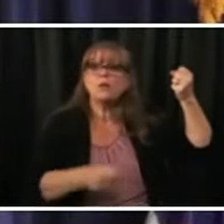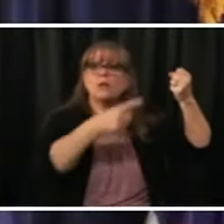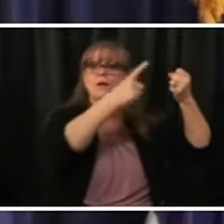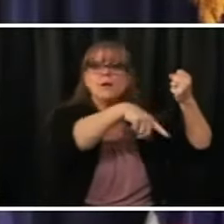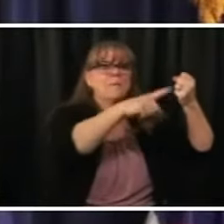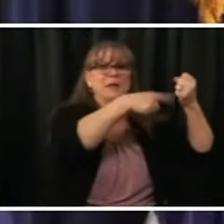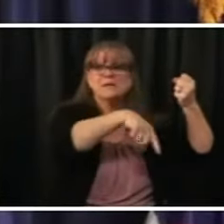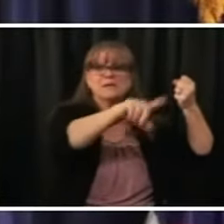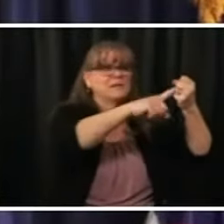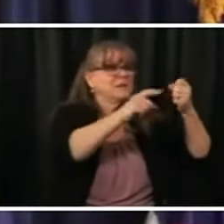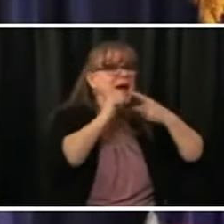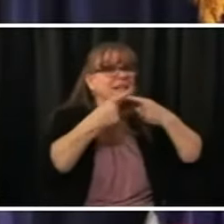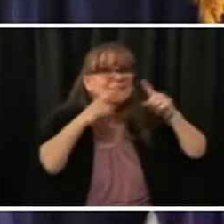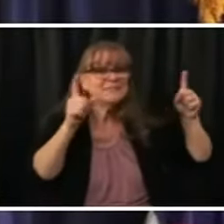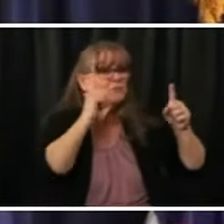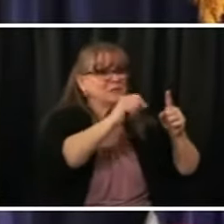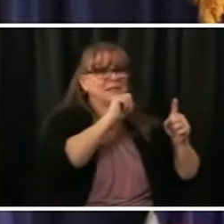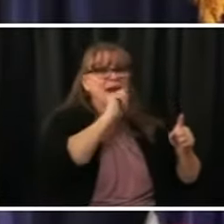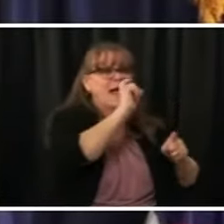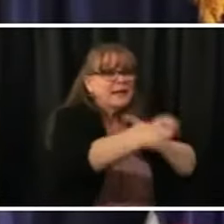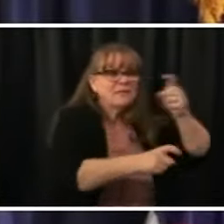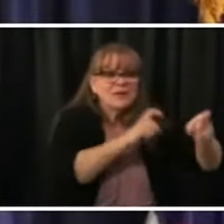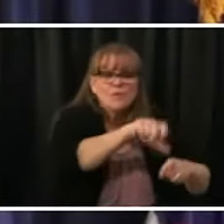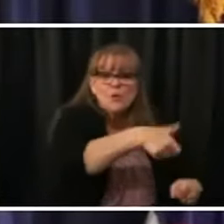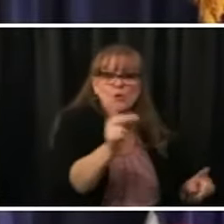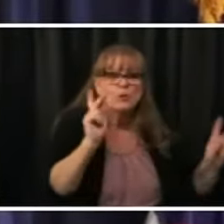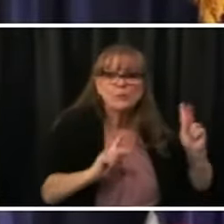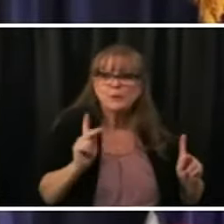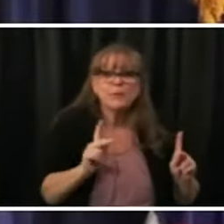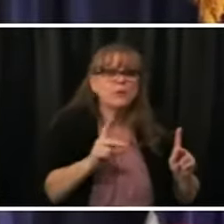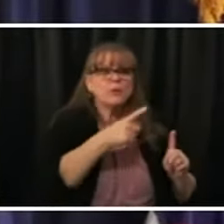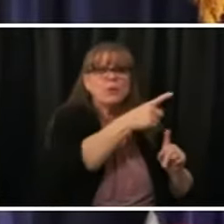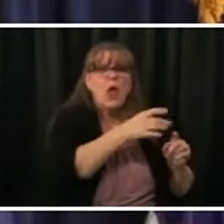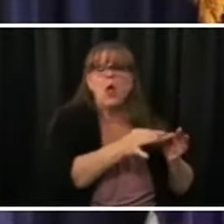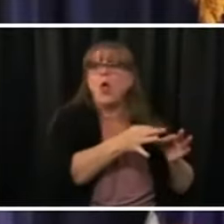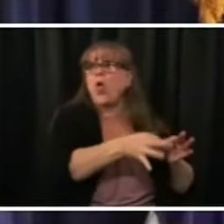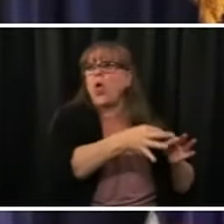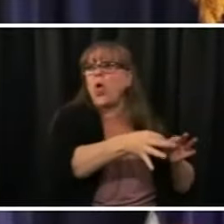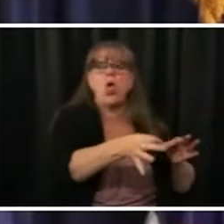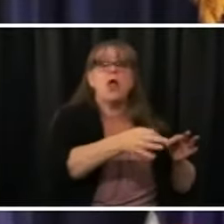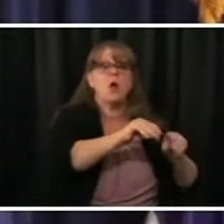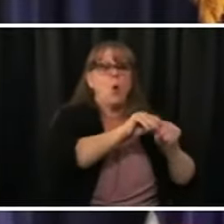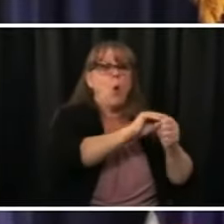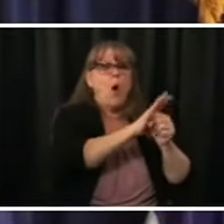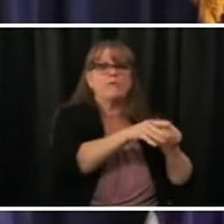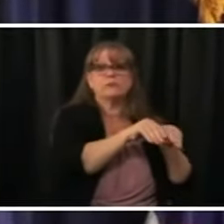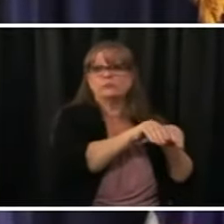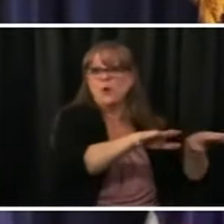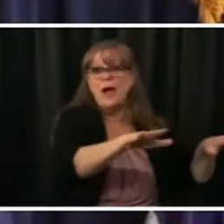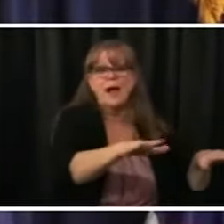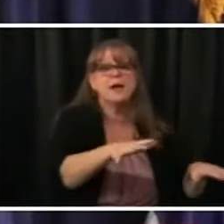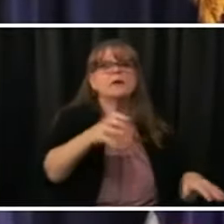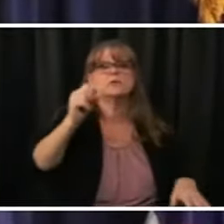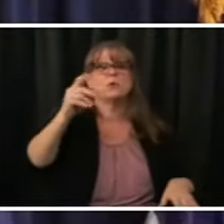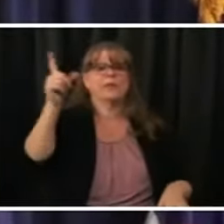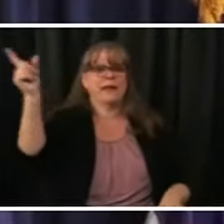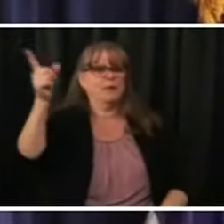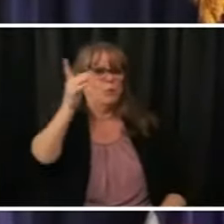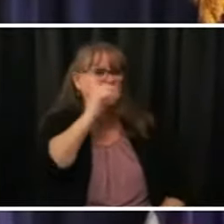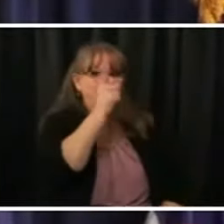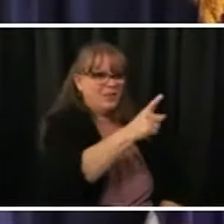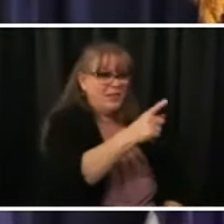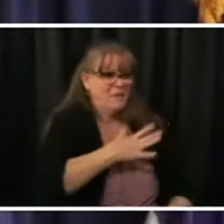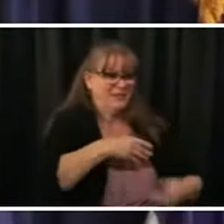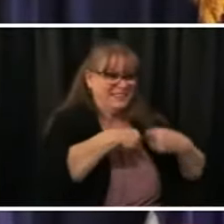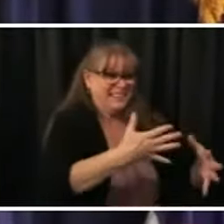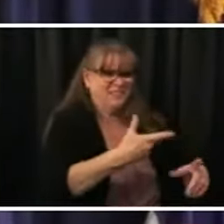take 10 days or they take 8 days. We simply say, get your act together, or we'll work with other providers. There's plenty of folks